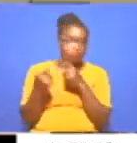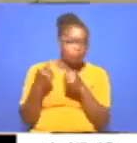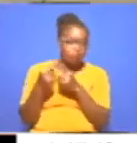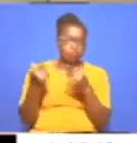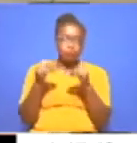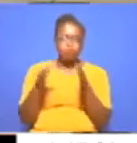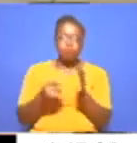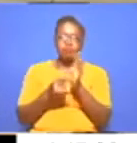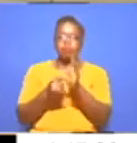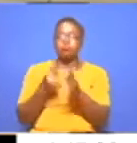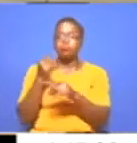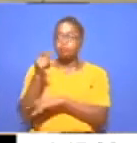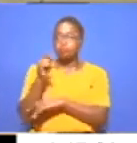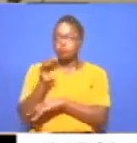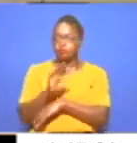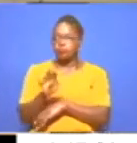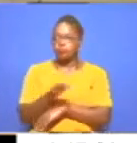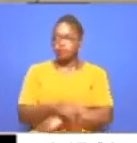talents.